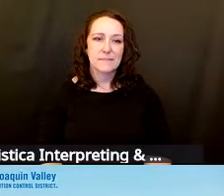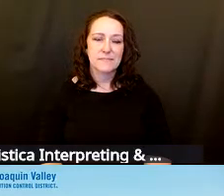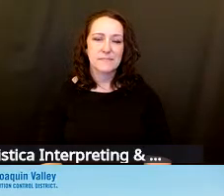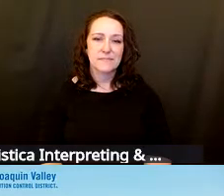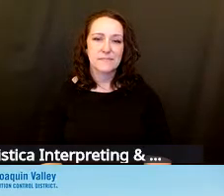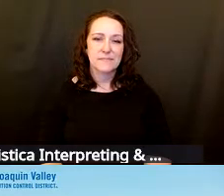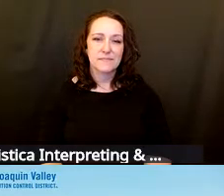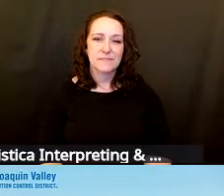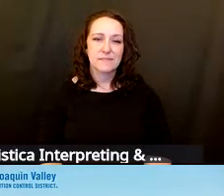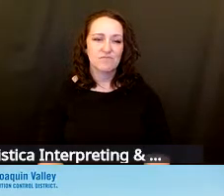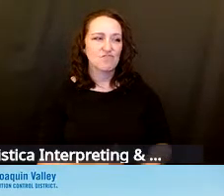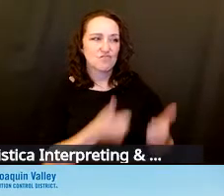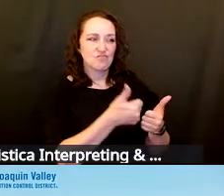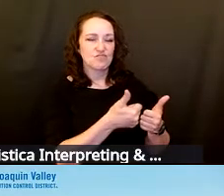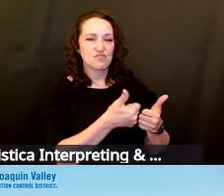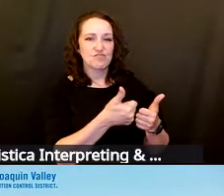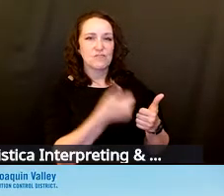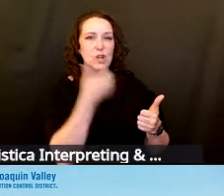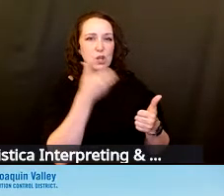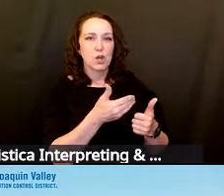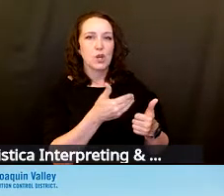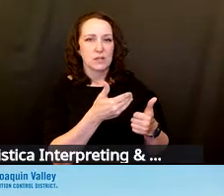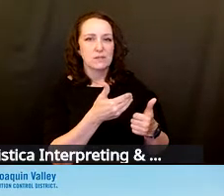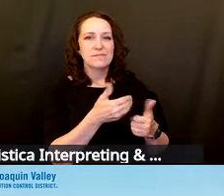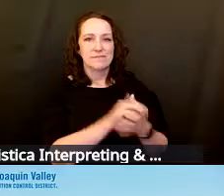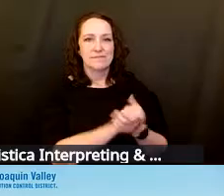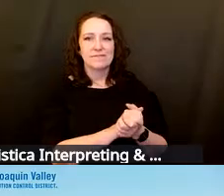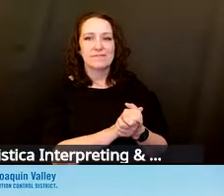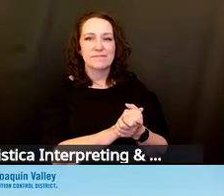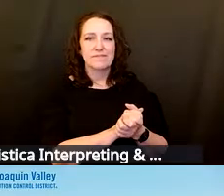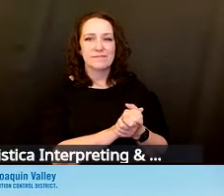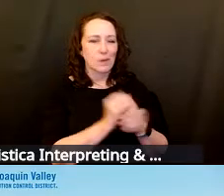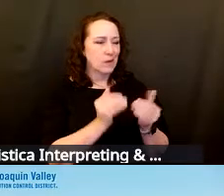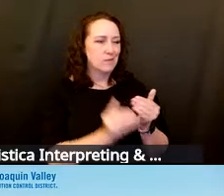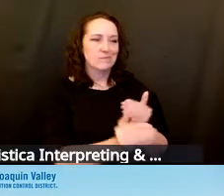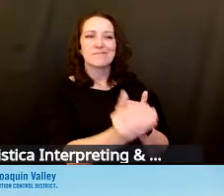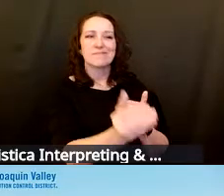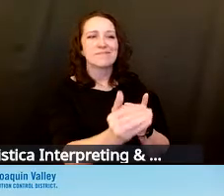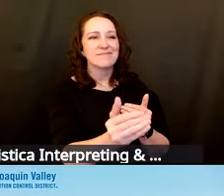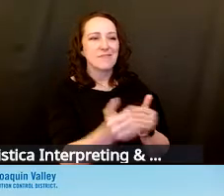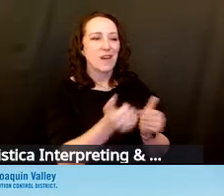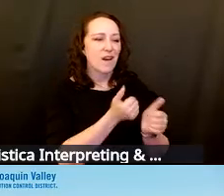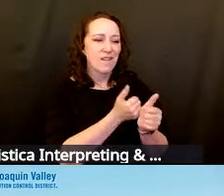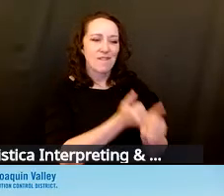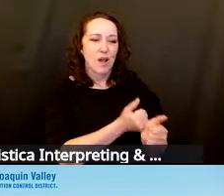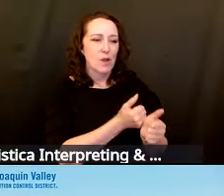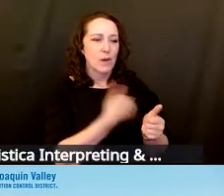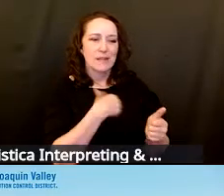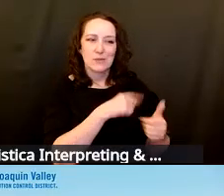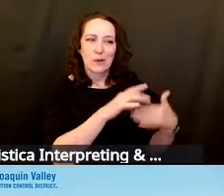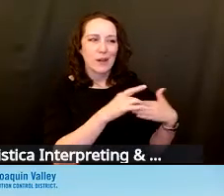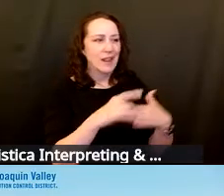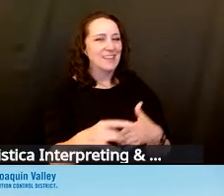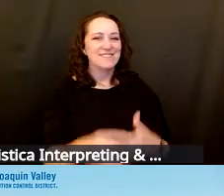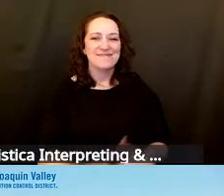We're good. I think we're good, and we just we go from there and we follow as we're led.